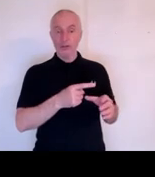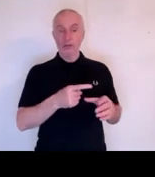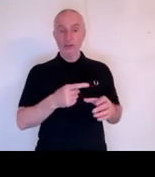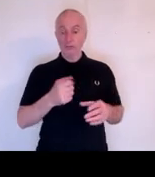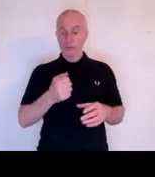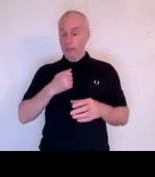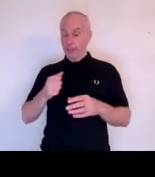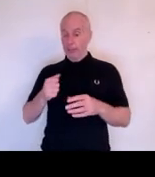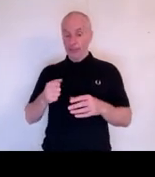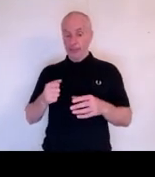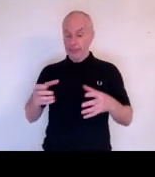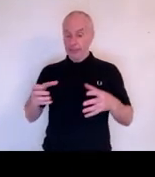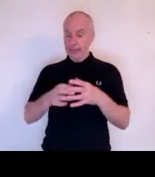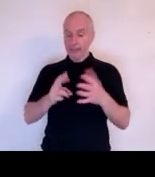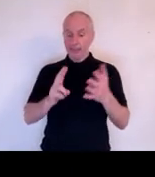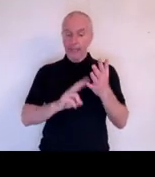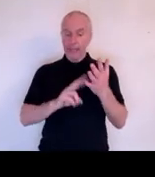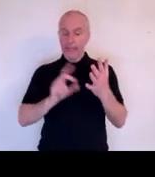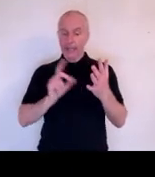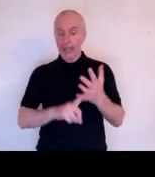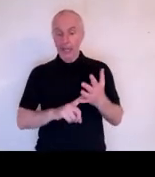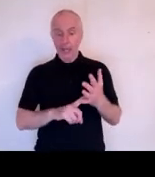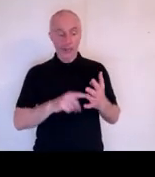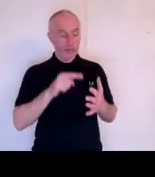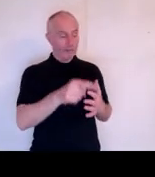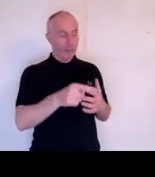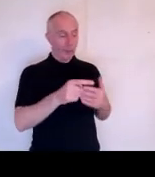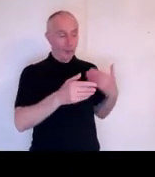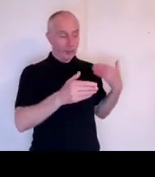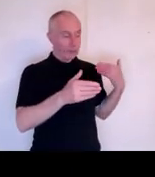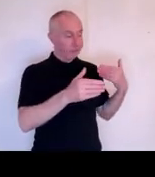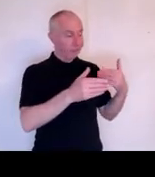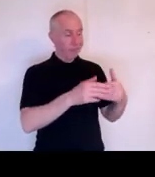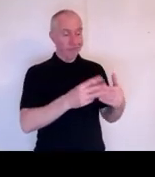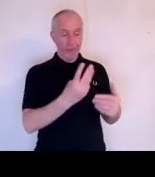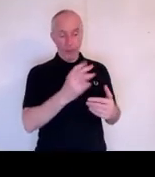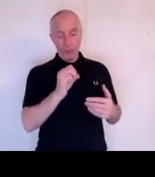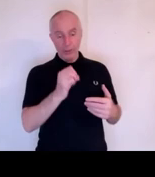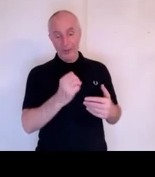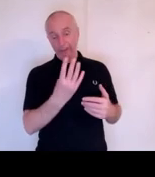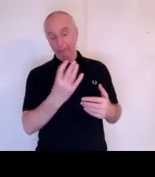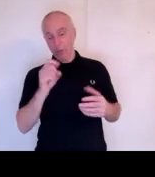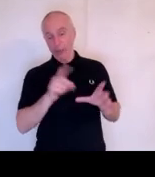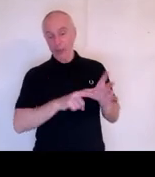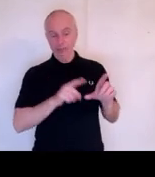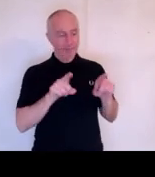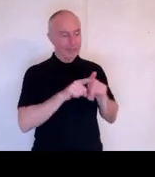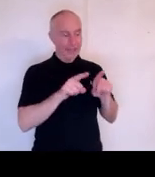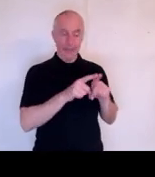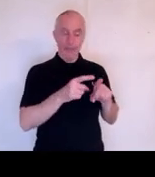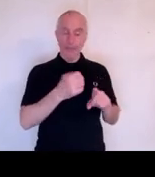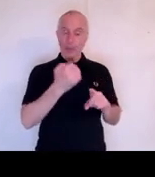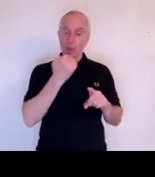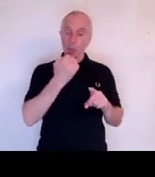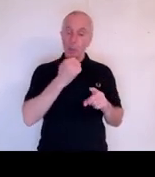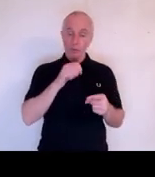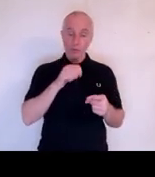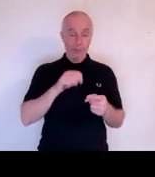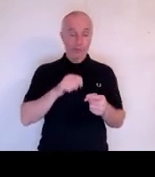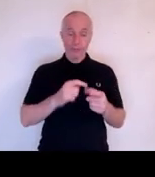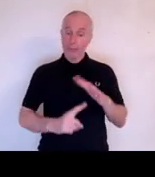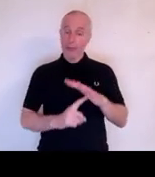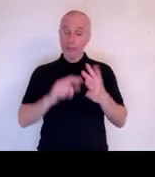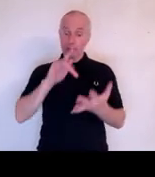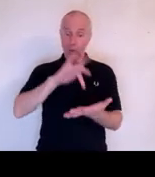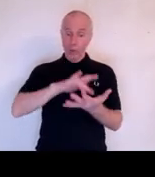have been supporting plant operations for 30 or 40 years. And the core code hasn't changed